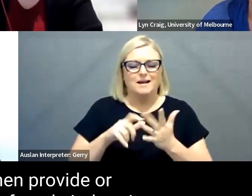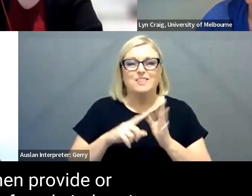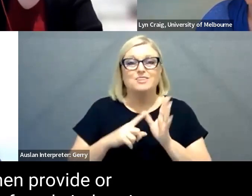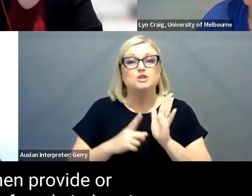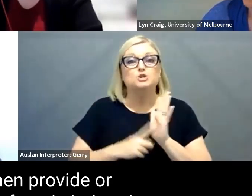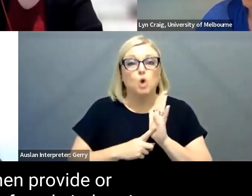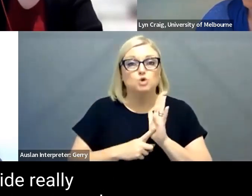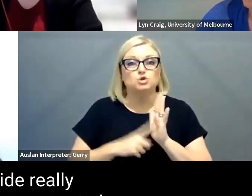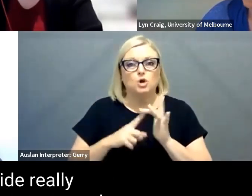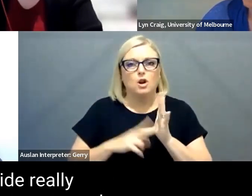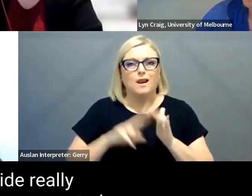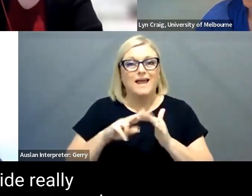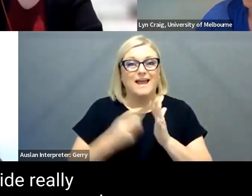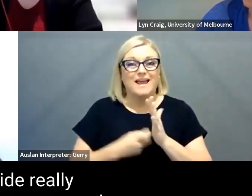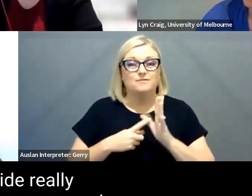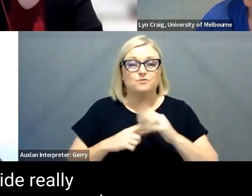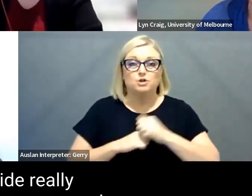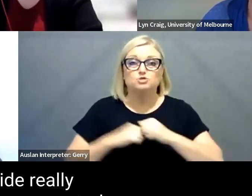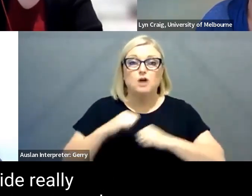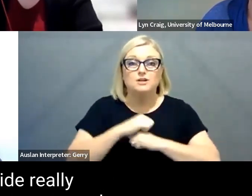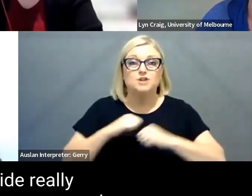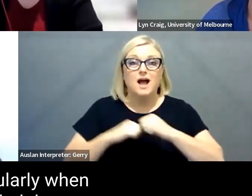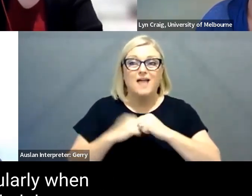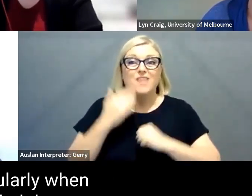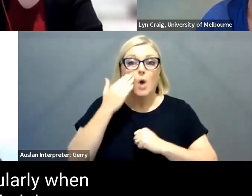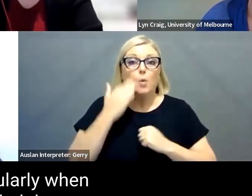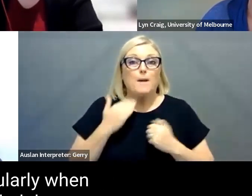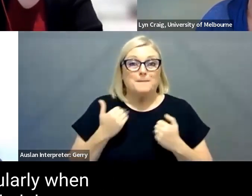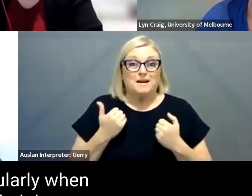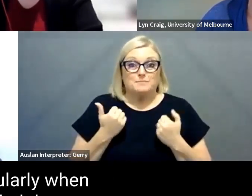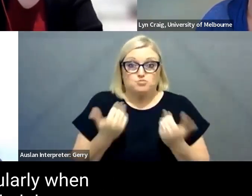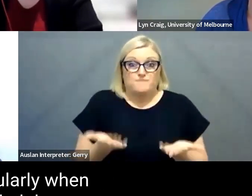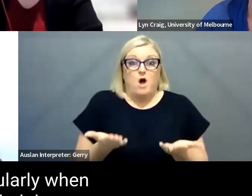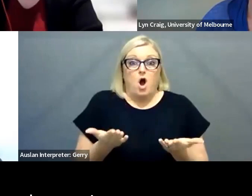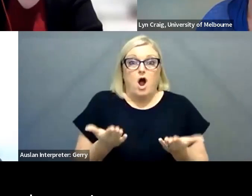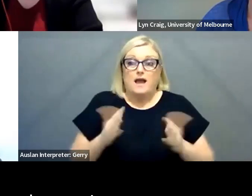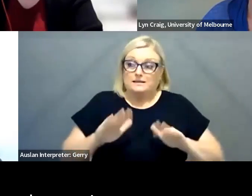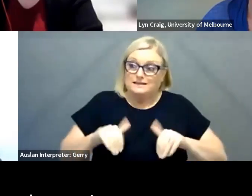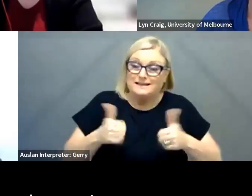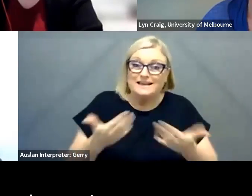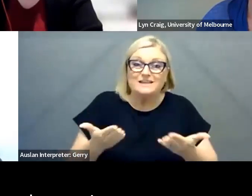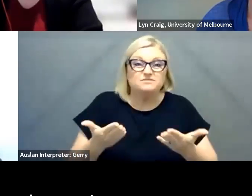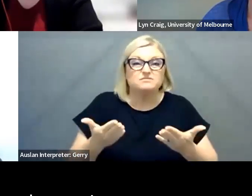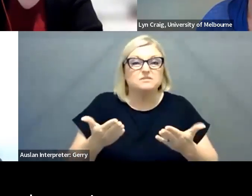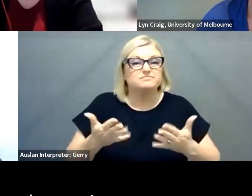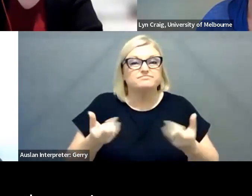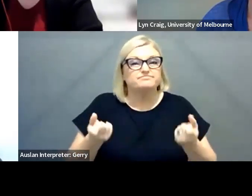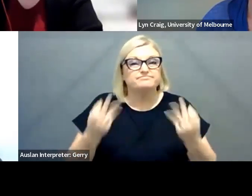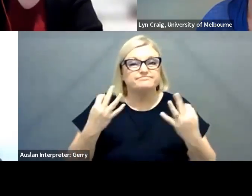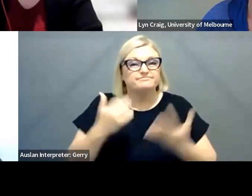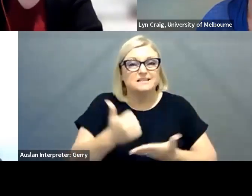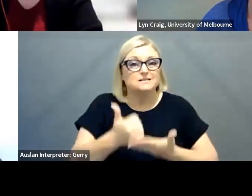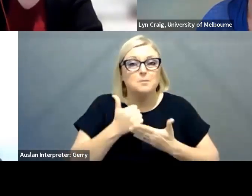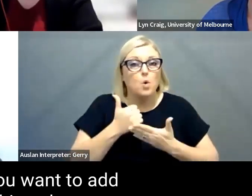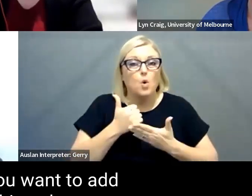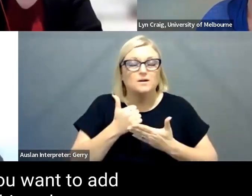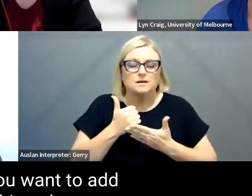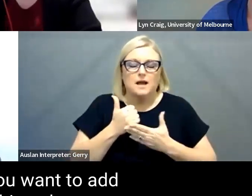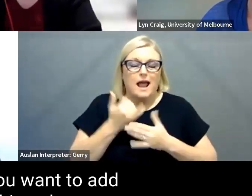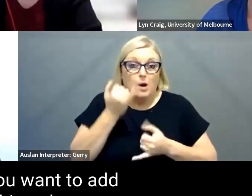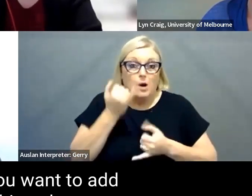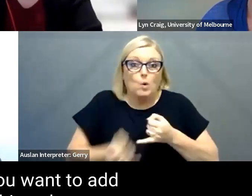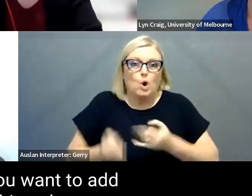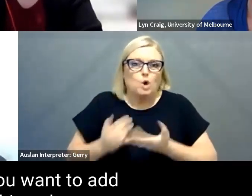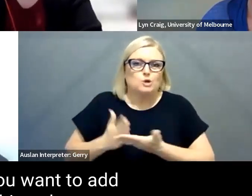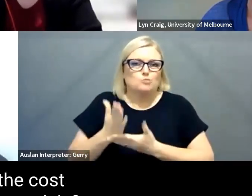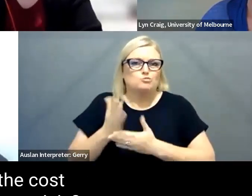predominantly female industries provide, really isn't being supported, particularly when it's needed the most during these crises. Lynn, did you want to